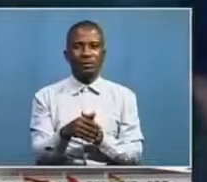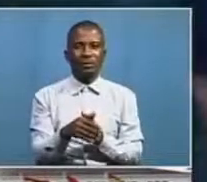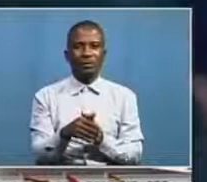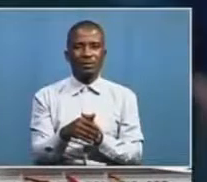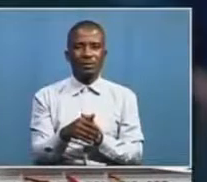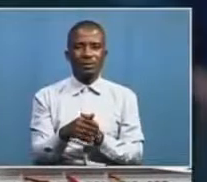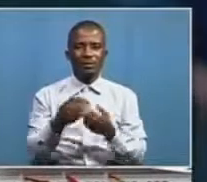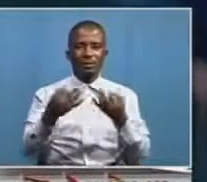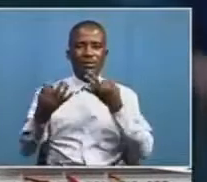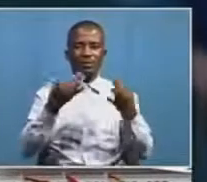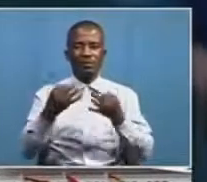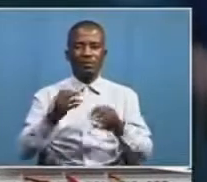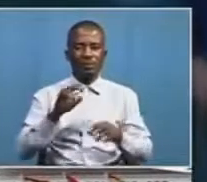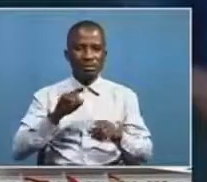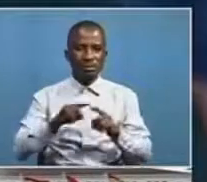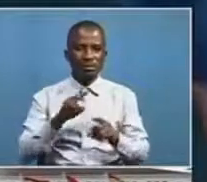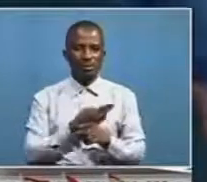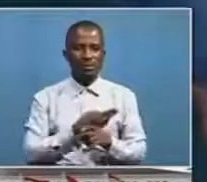tell the court what is